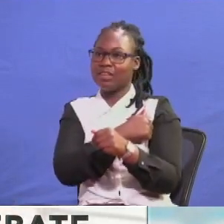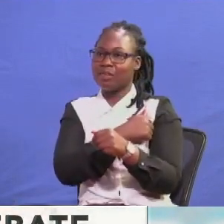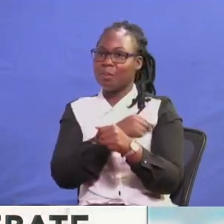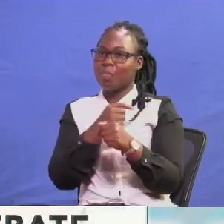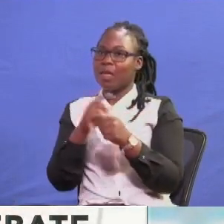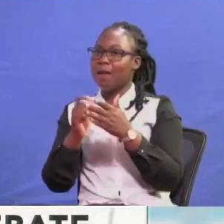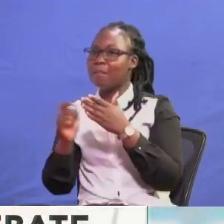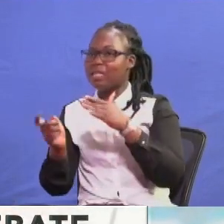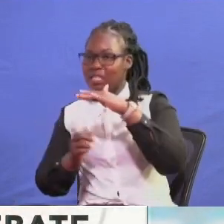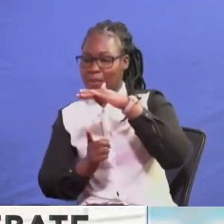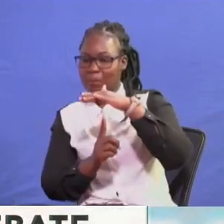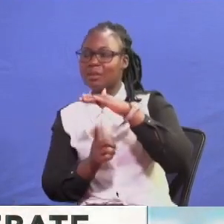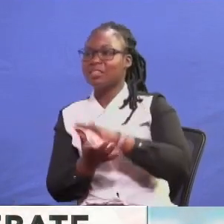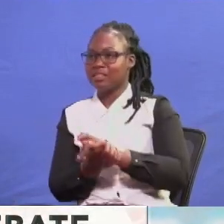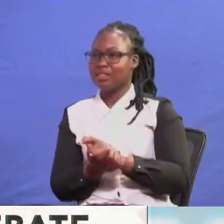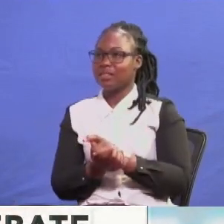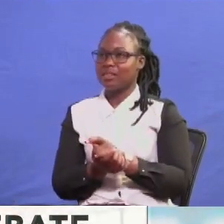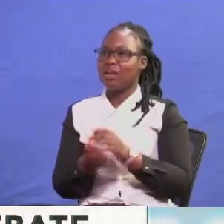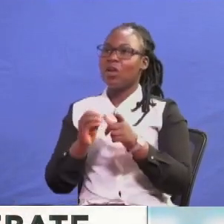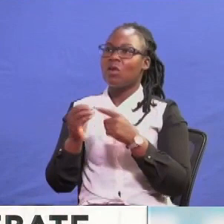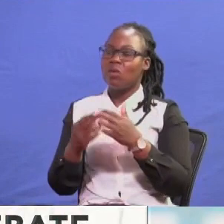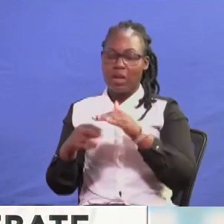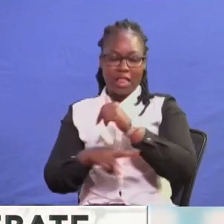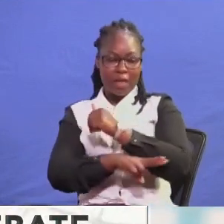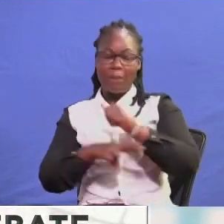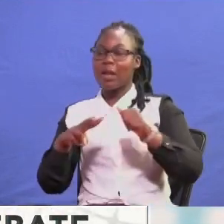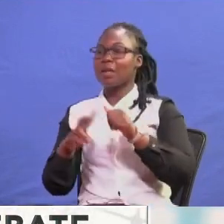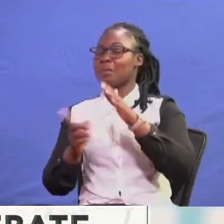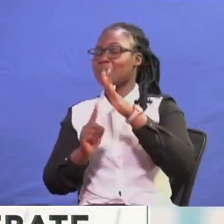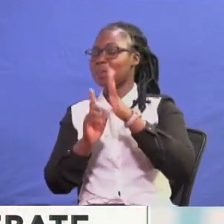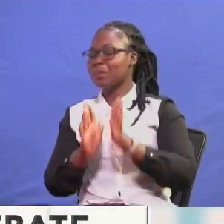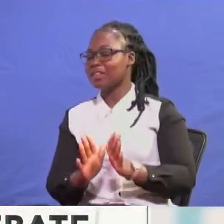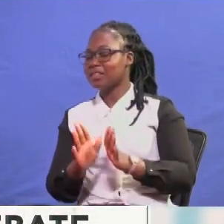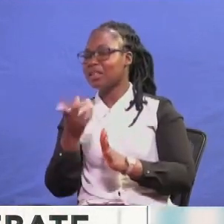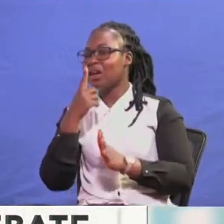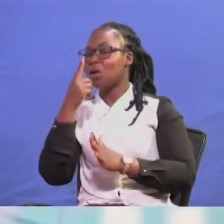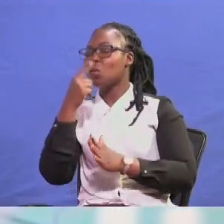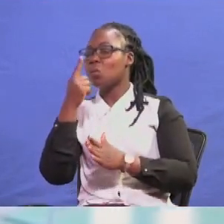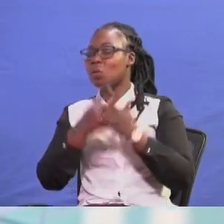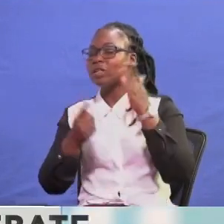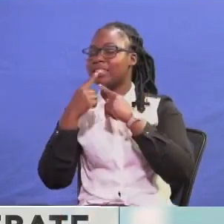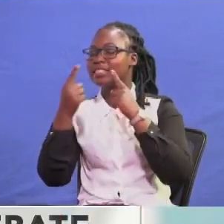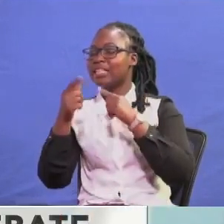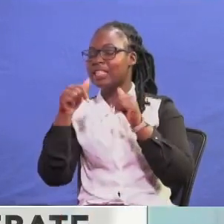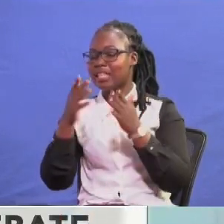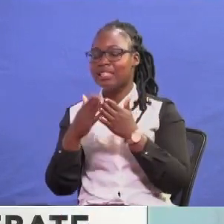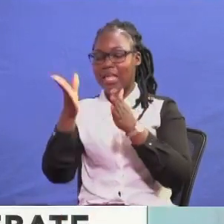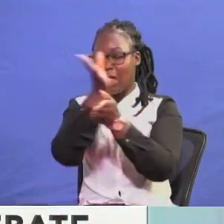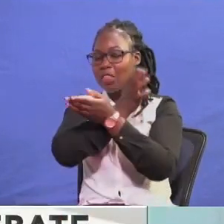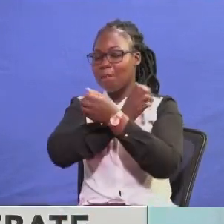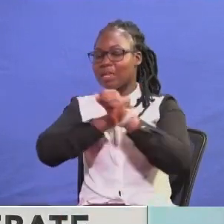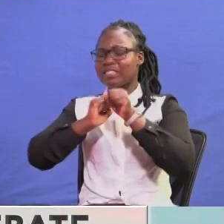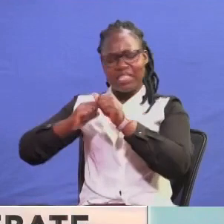minister or the prime minister, to say. When he says that these people, the president is struggling to ensure